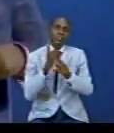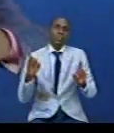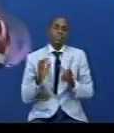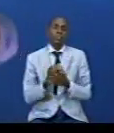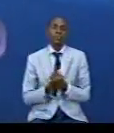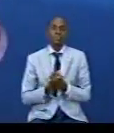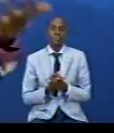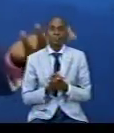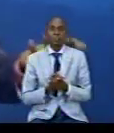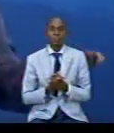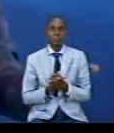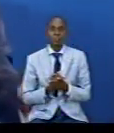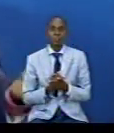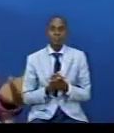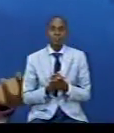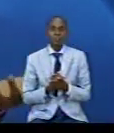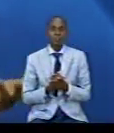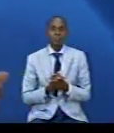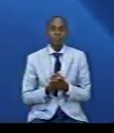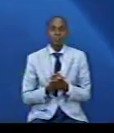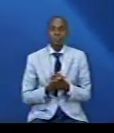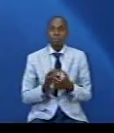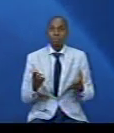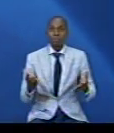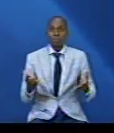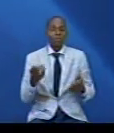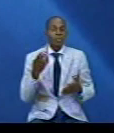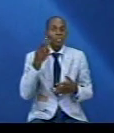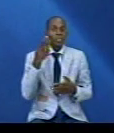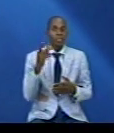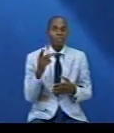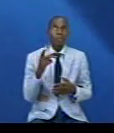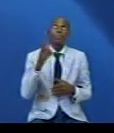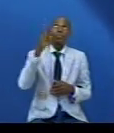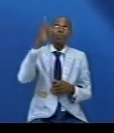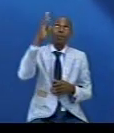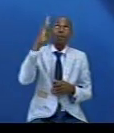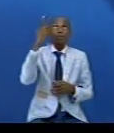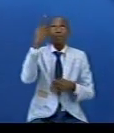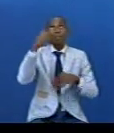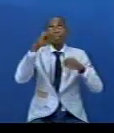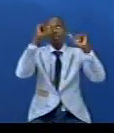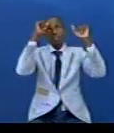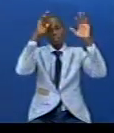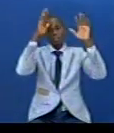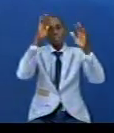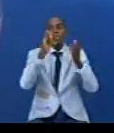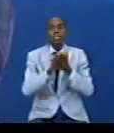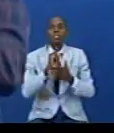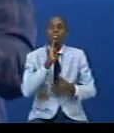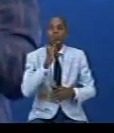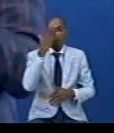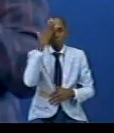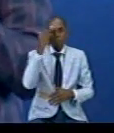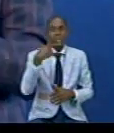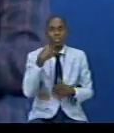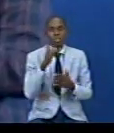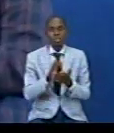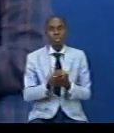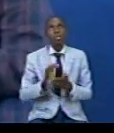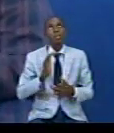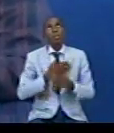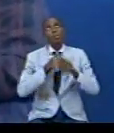And it's no other one but God the Father. That's why he says, a Father